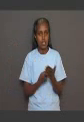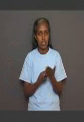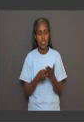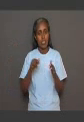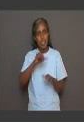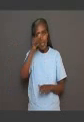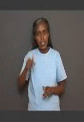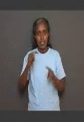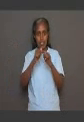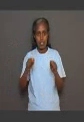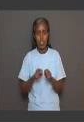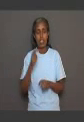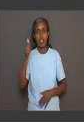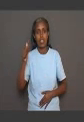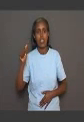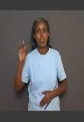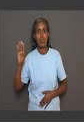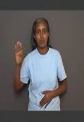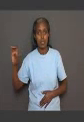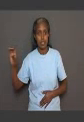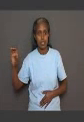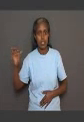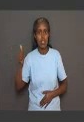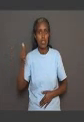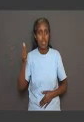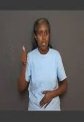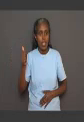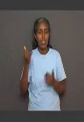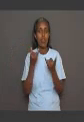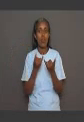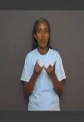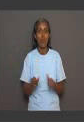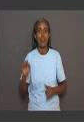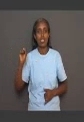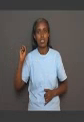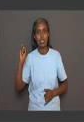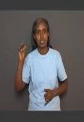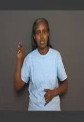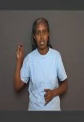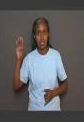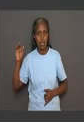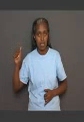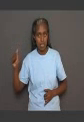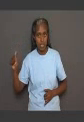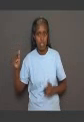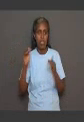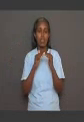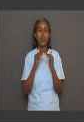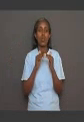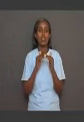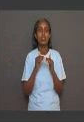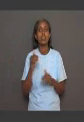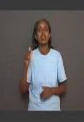triangle ABC, A over sine of A equals